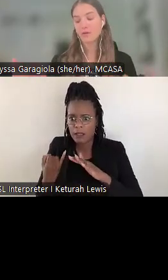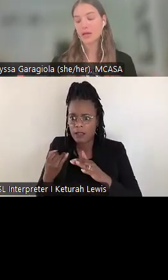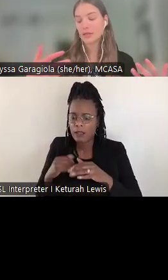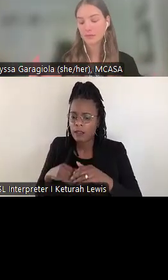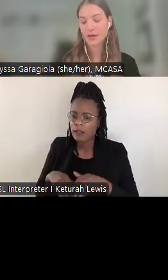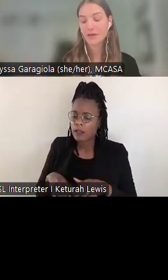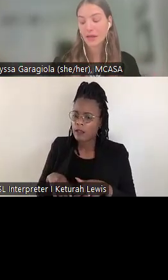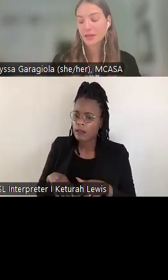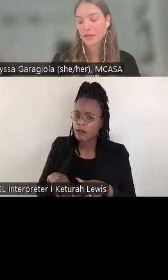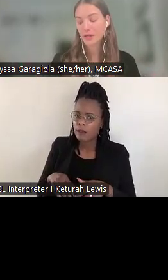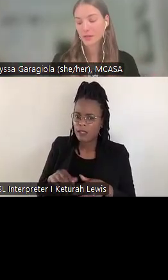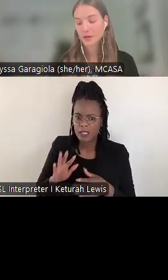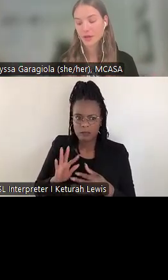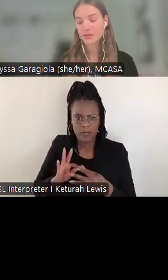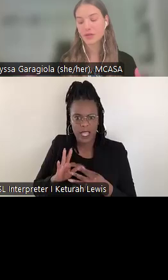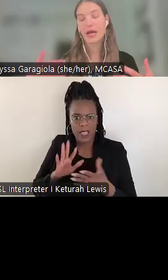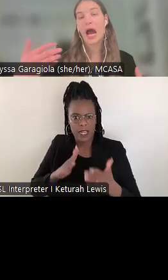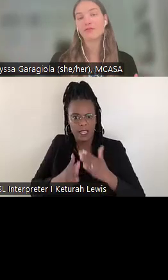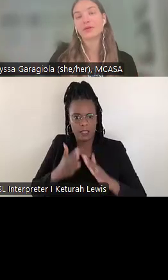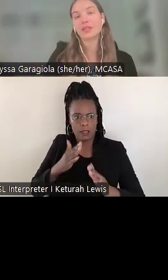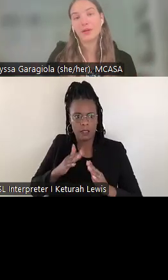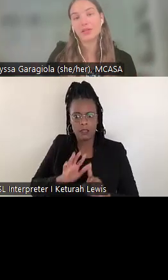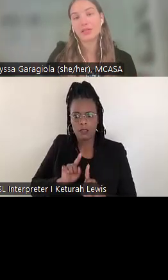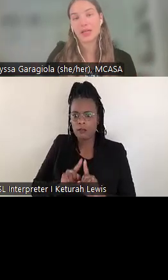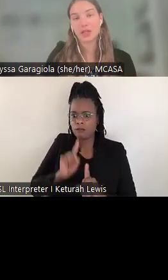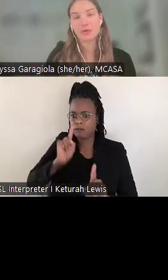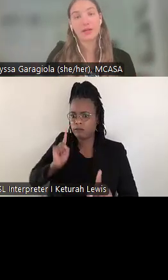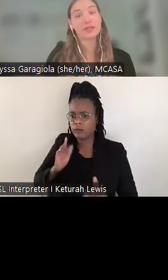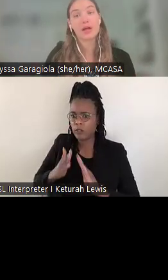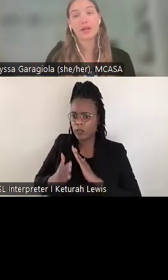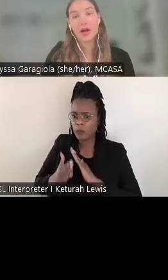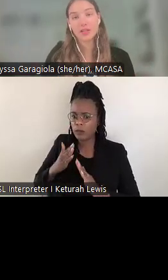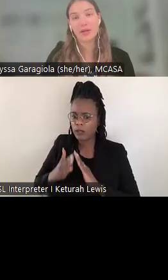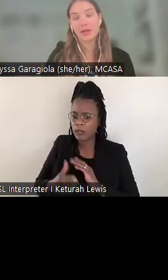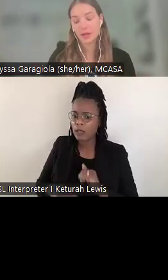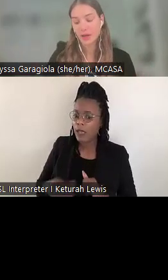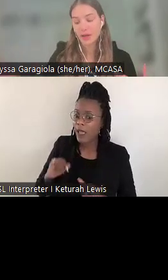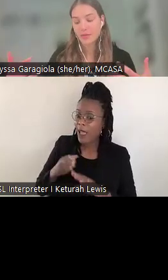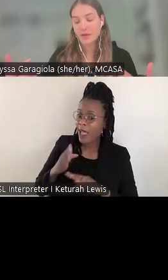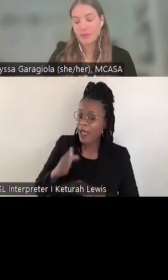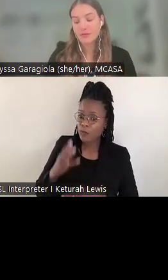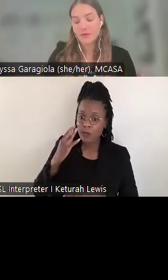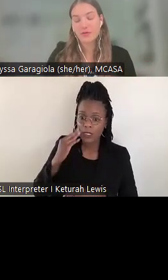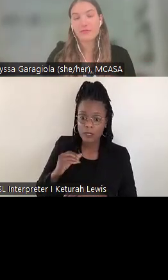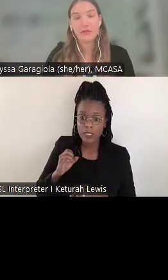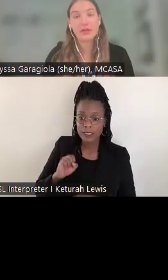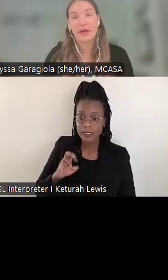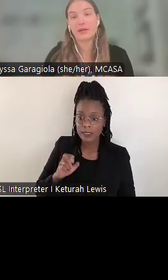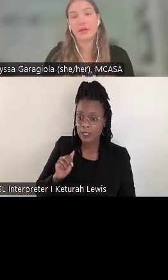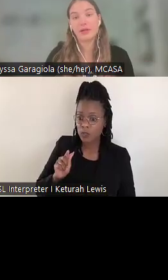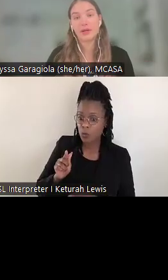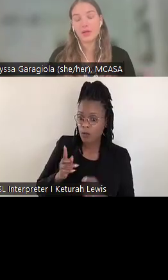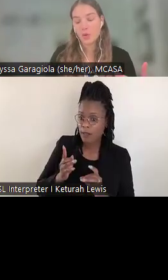They're already kind of alienated. And so then after experiencing sexual violence while incarcerated, they may further